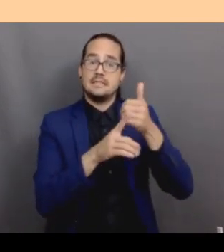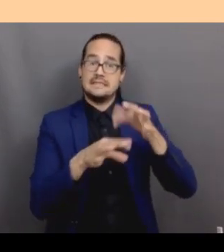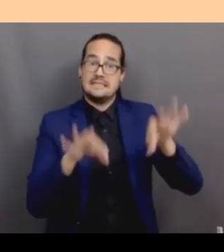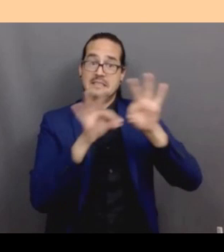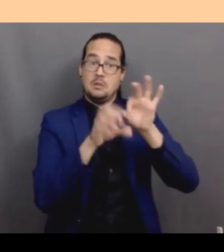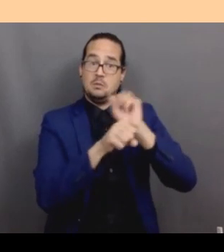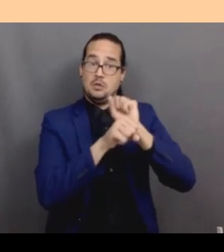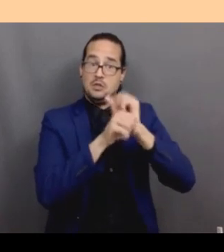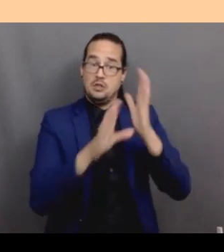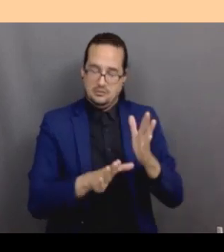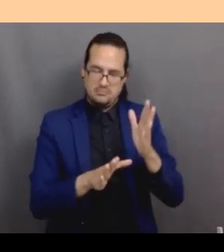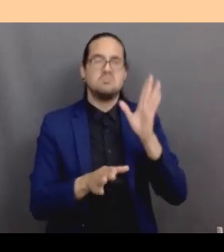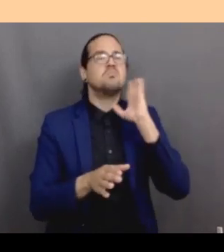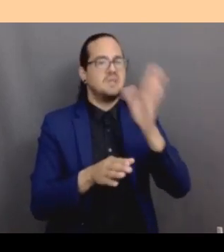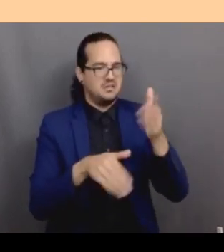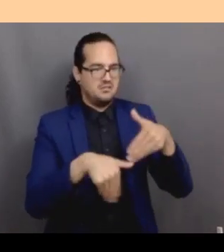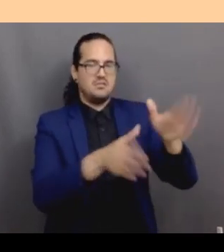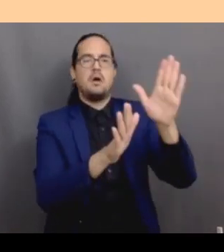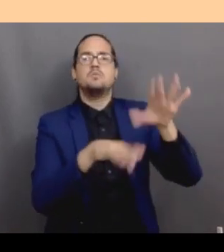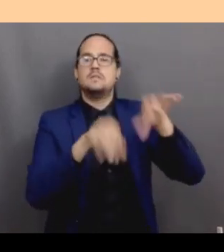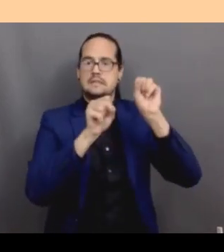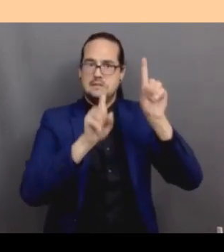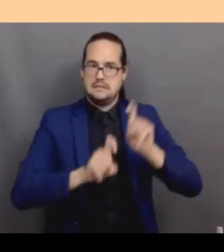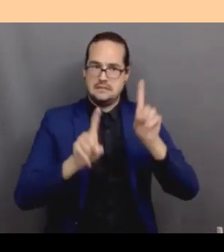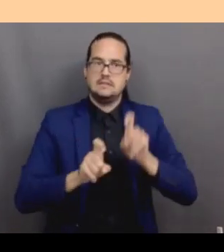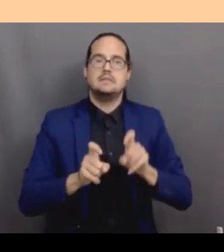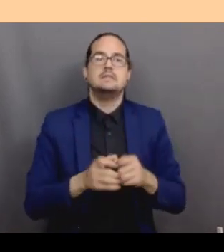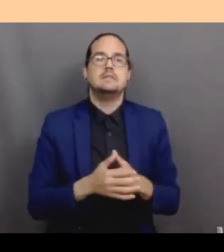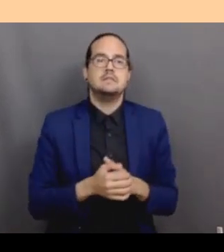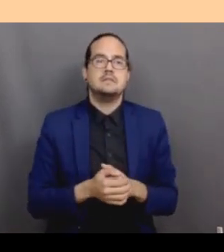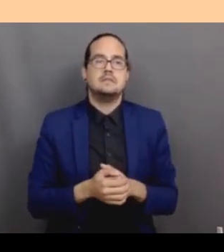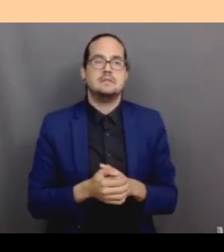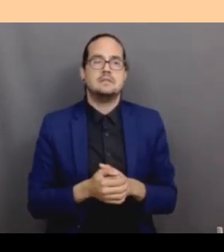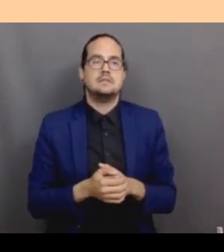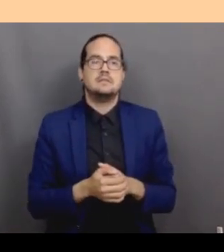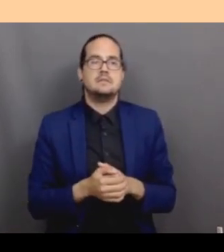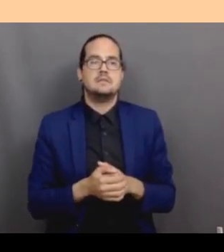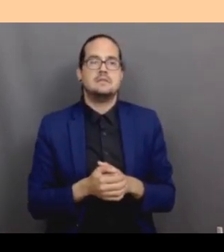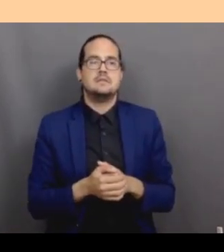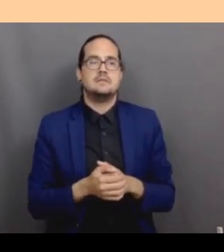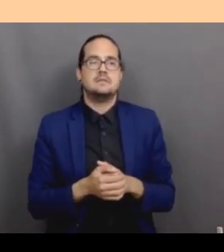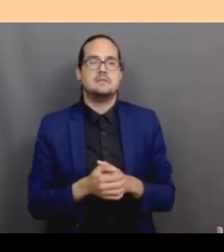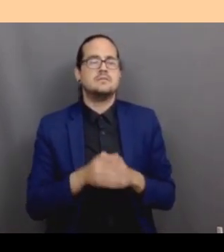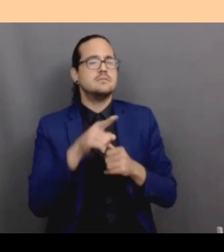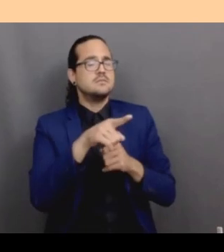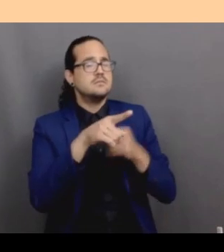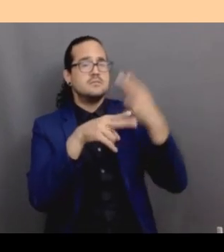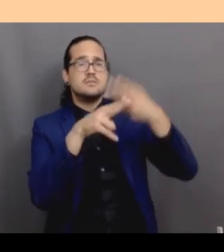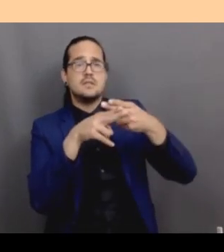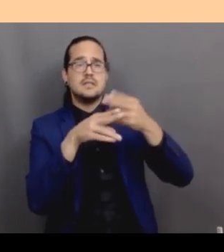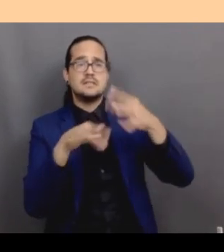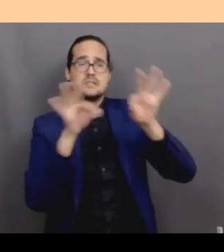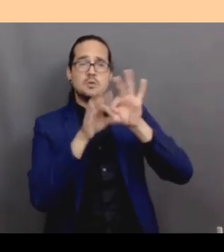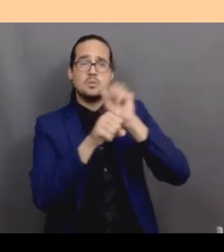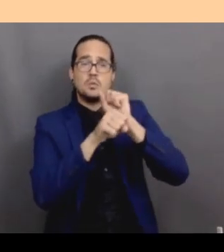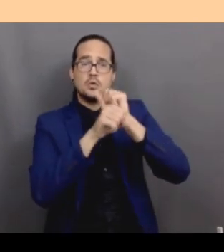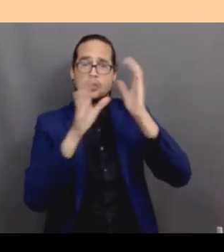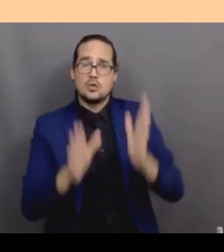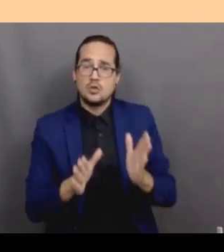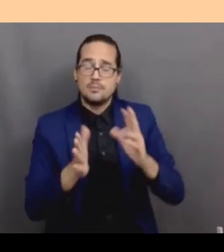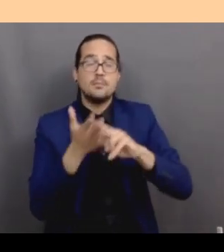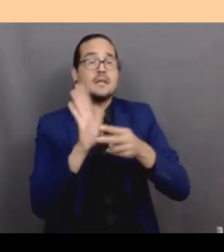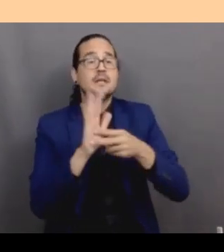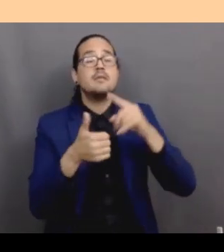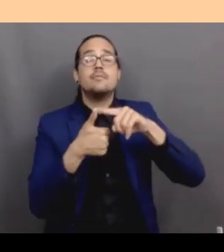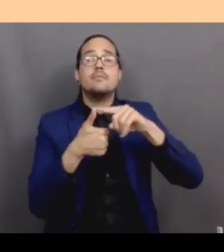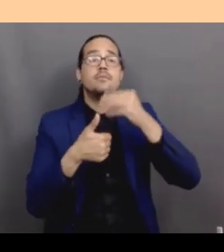be, for those that are watching, our grocery store workers, correct? And those essential businesses that are still operating and they